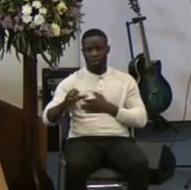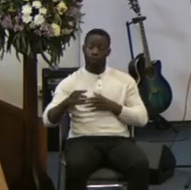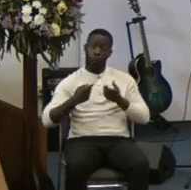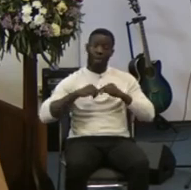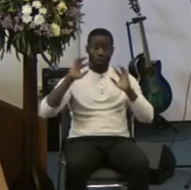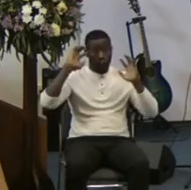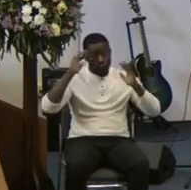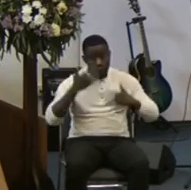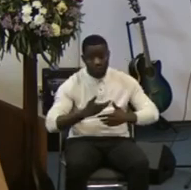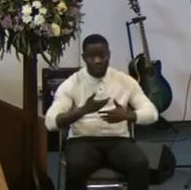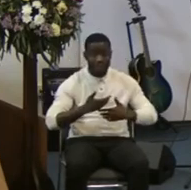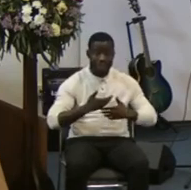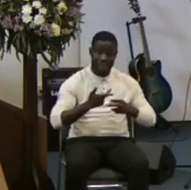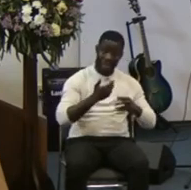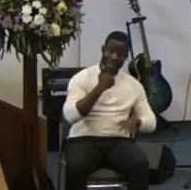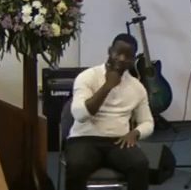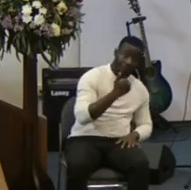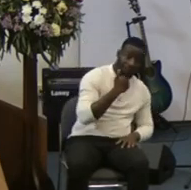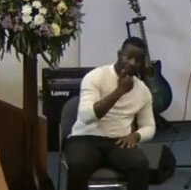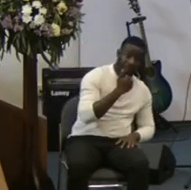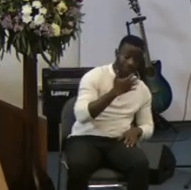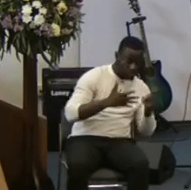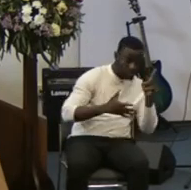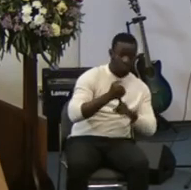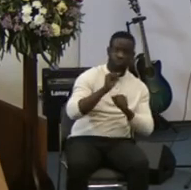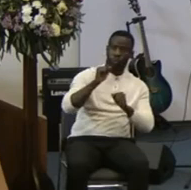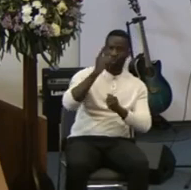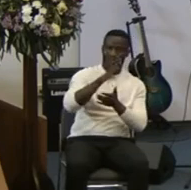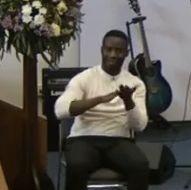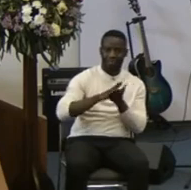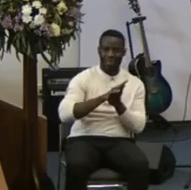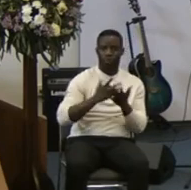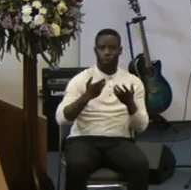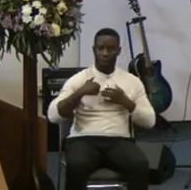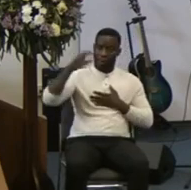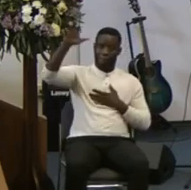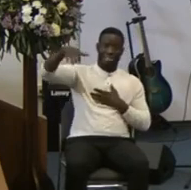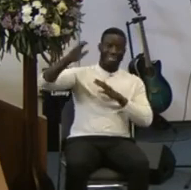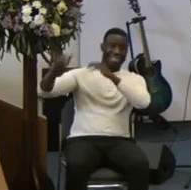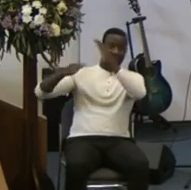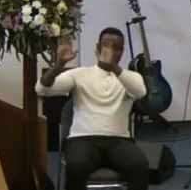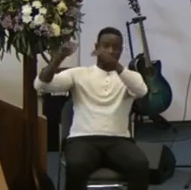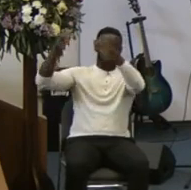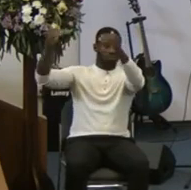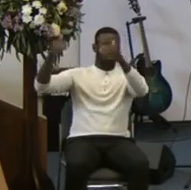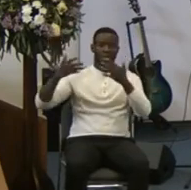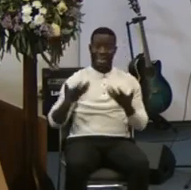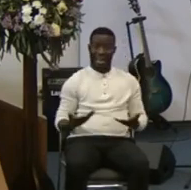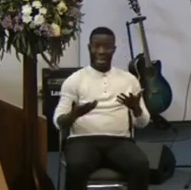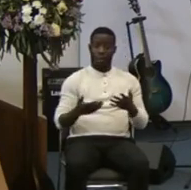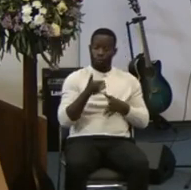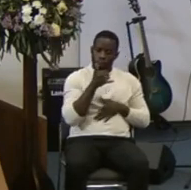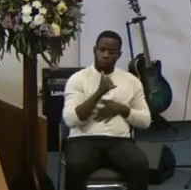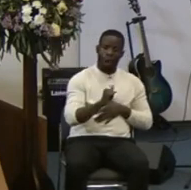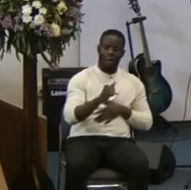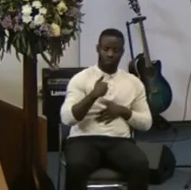to worry whether we have done enough to earn your forgiveness or our place in heaven. As we drink this communion